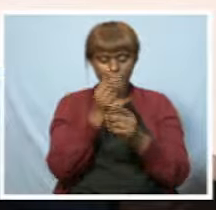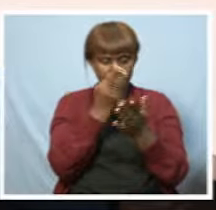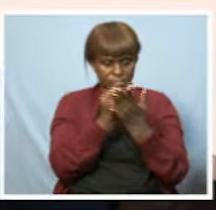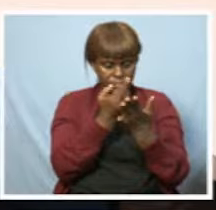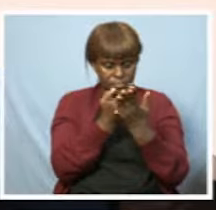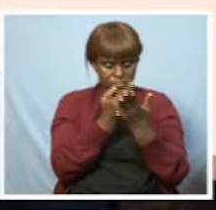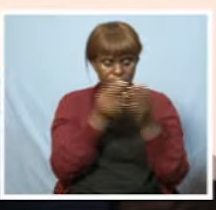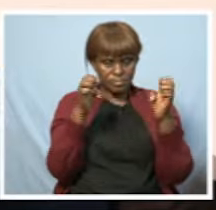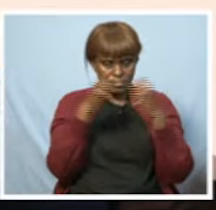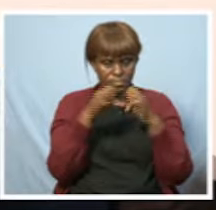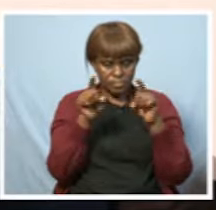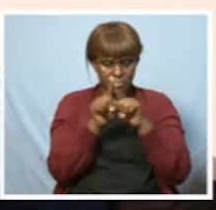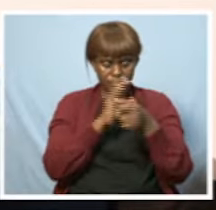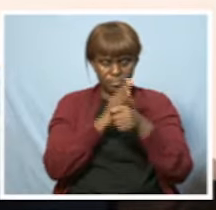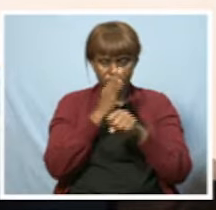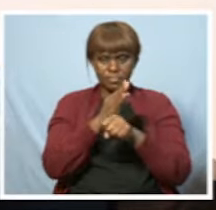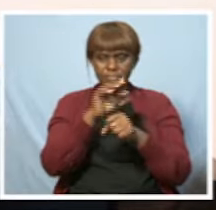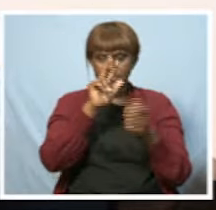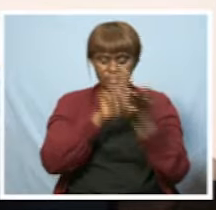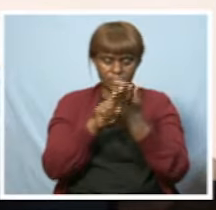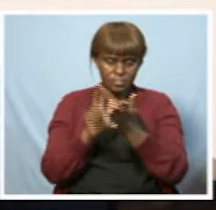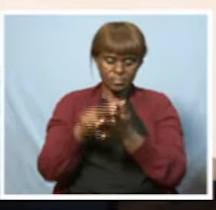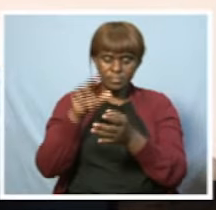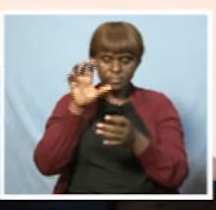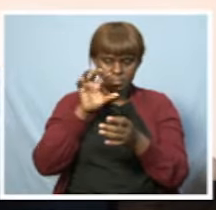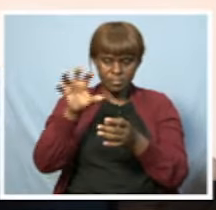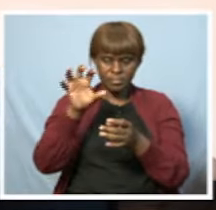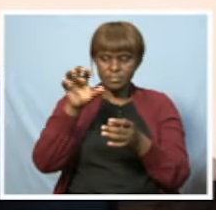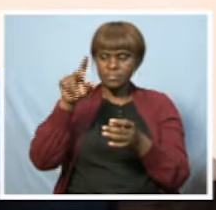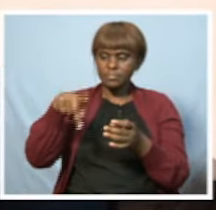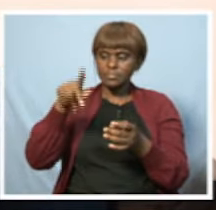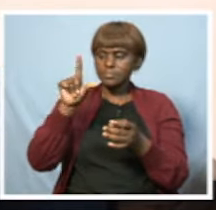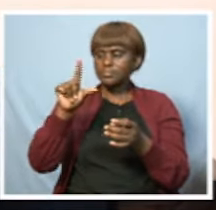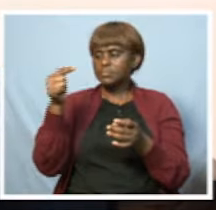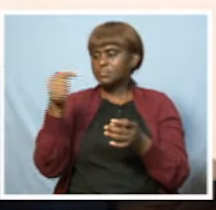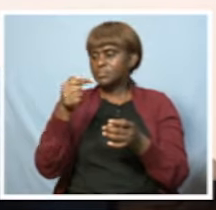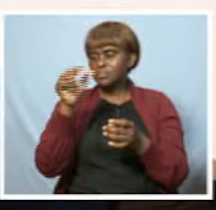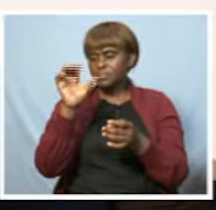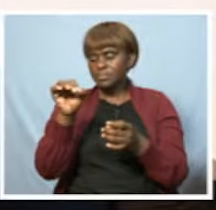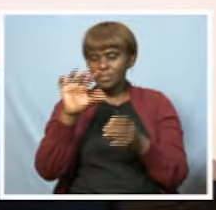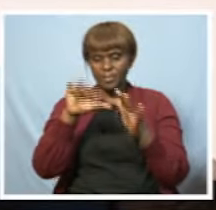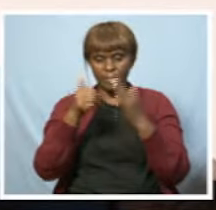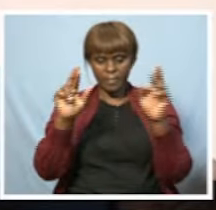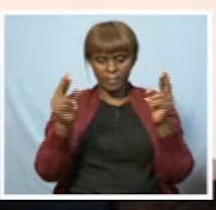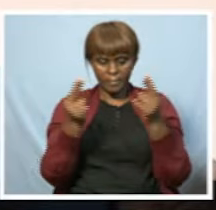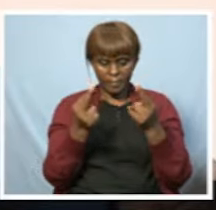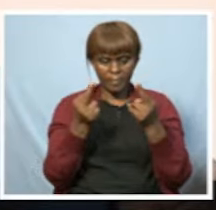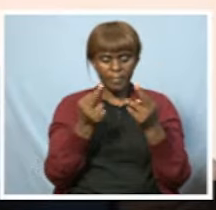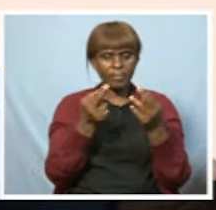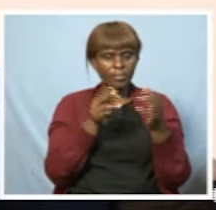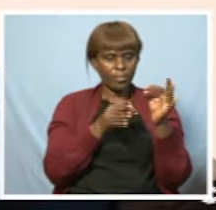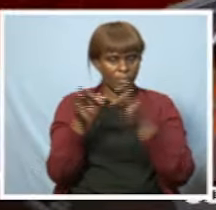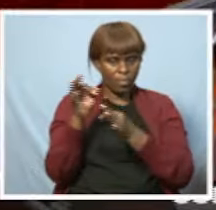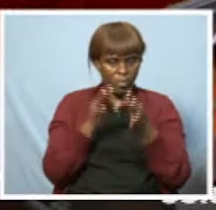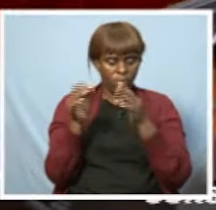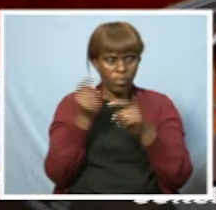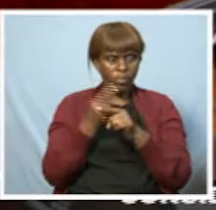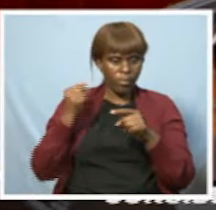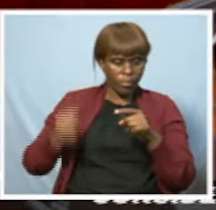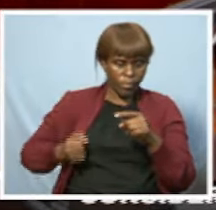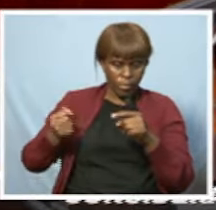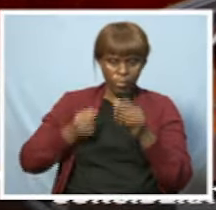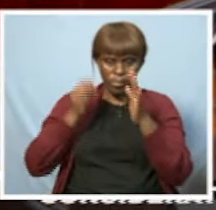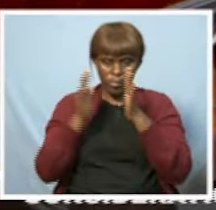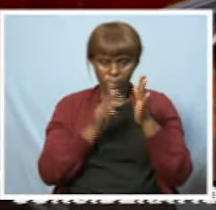bank, and then approved by PA, provincial government officer. How would you reconcile the statement from the chief planner